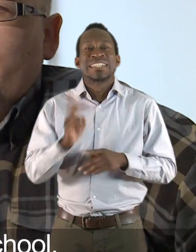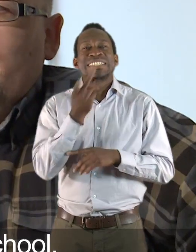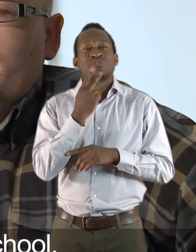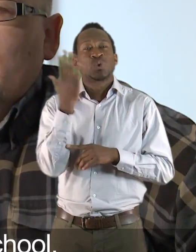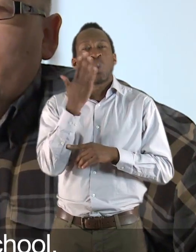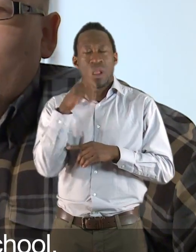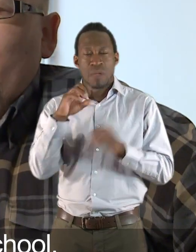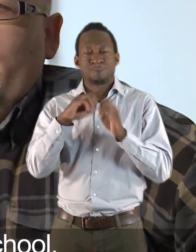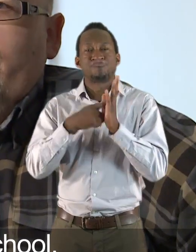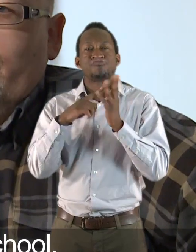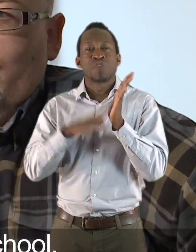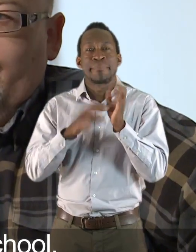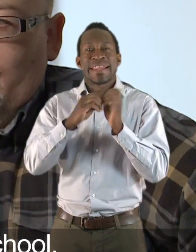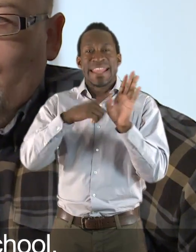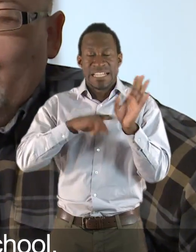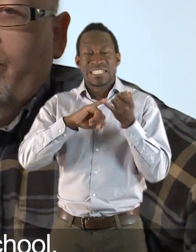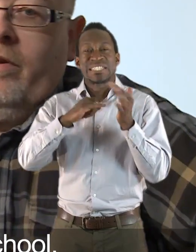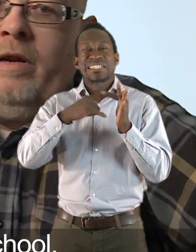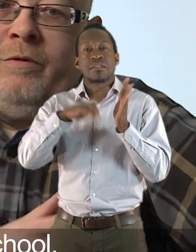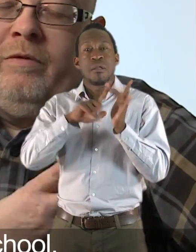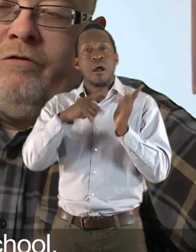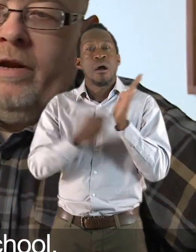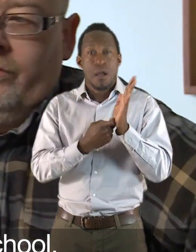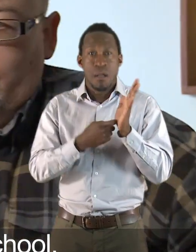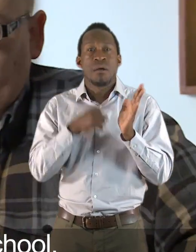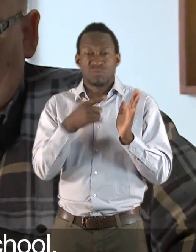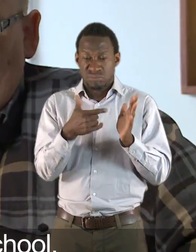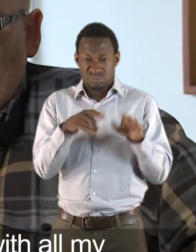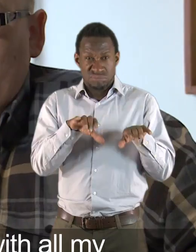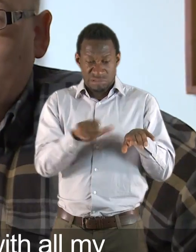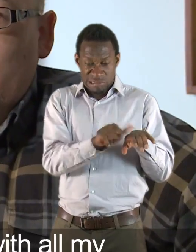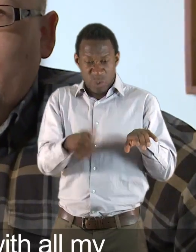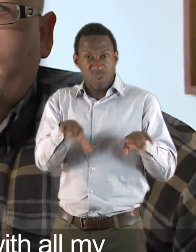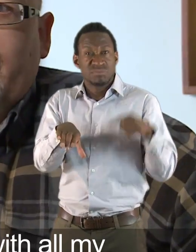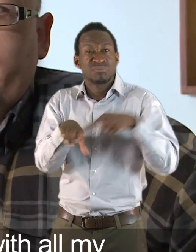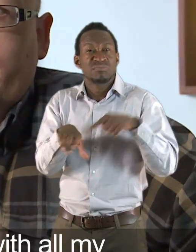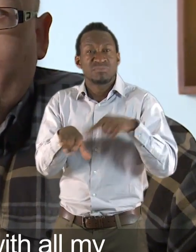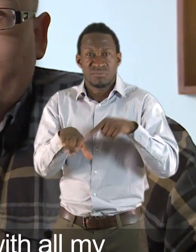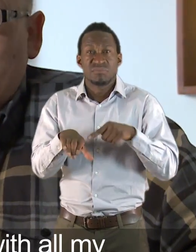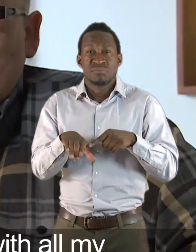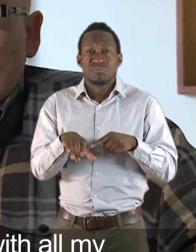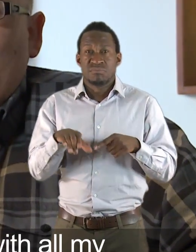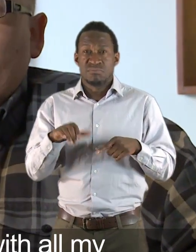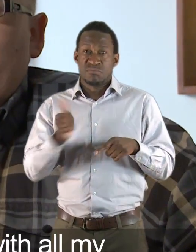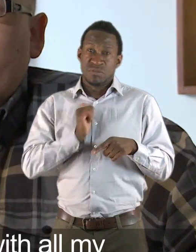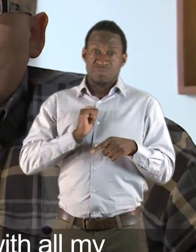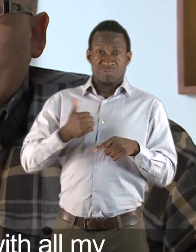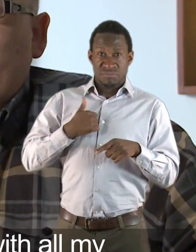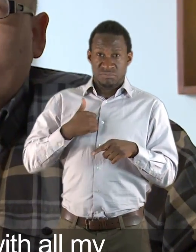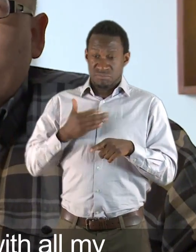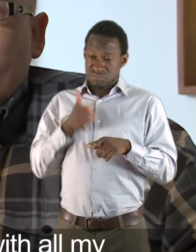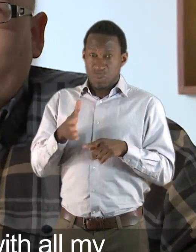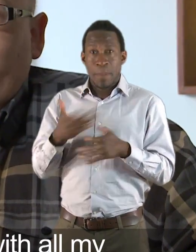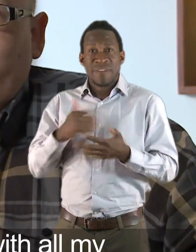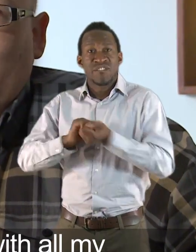So there was the comprehensive school, Brumby Senior, which was literally next door, and that's where I anticipated going with all my friends.